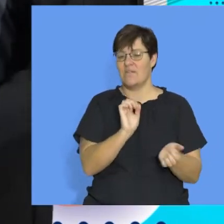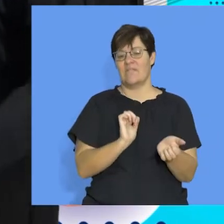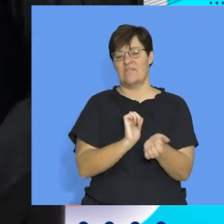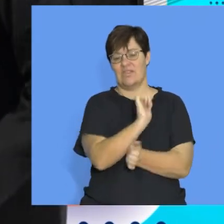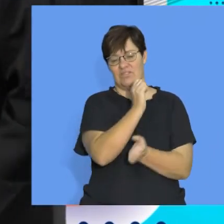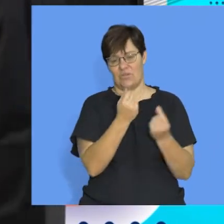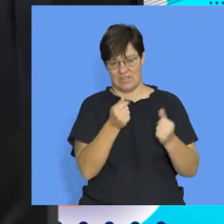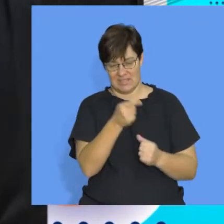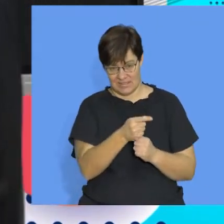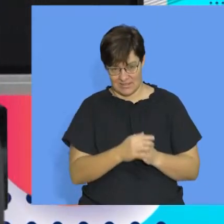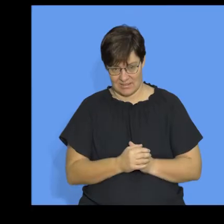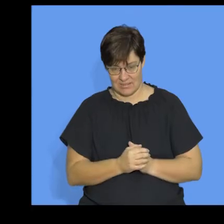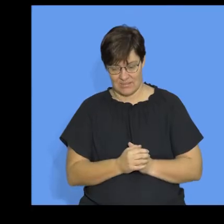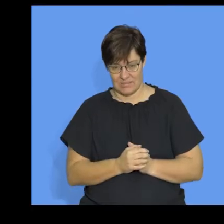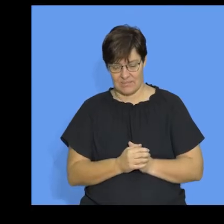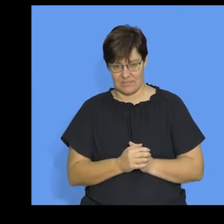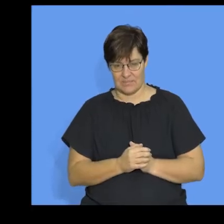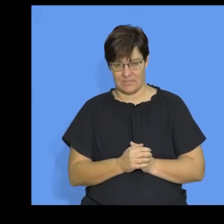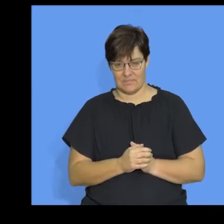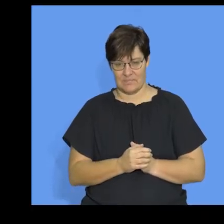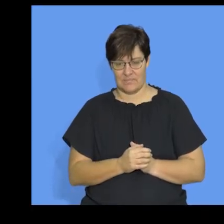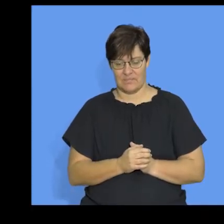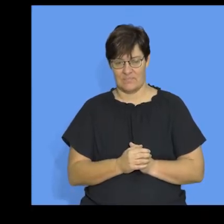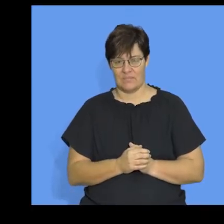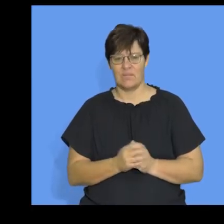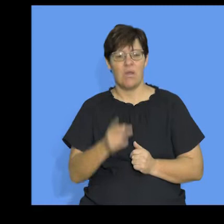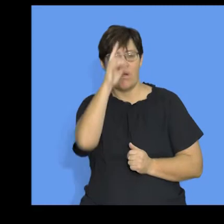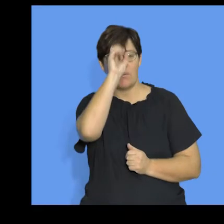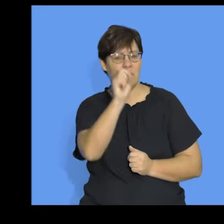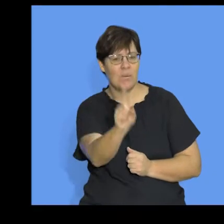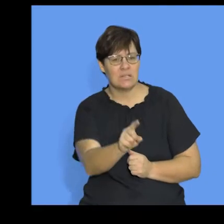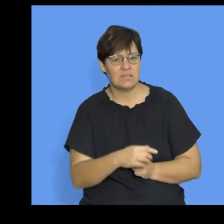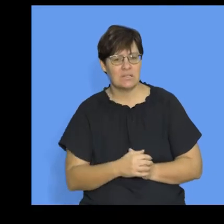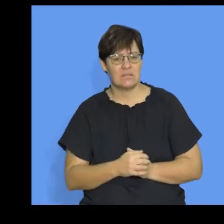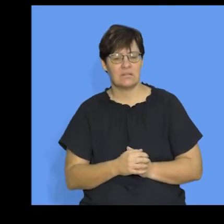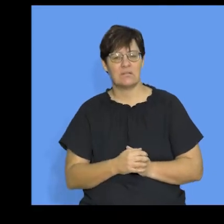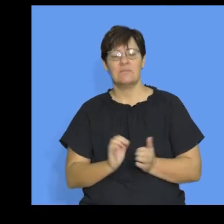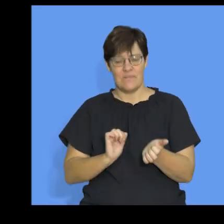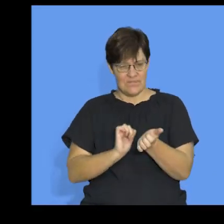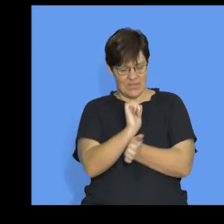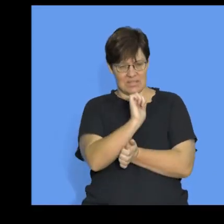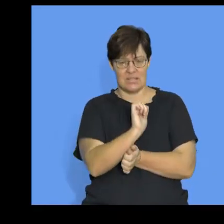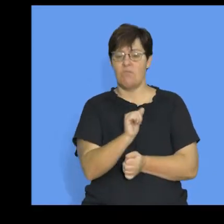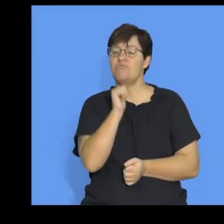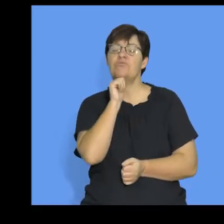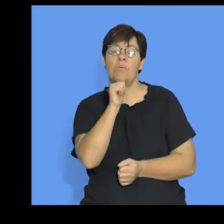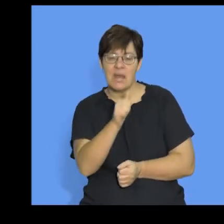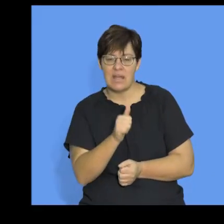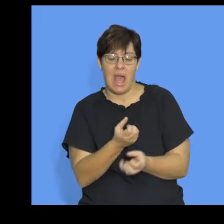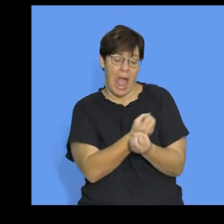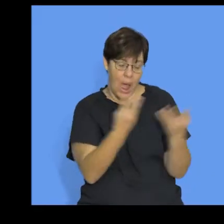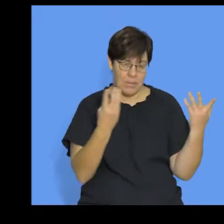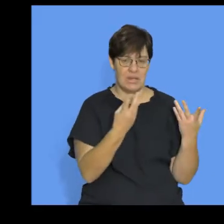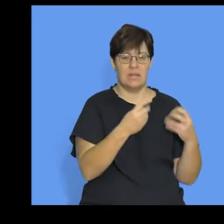fixed costs. So, what do we remember? They remain fixed irrespective of the number of units